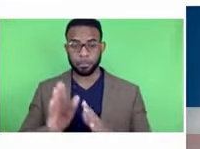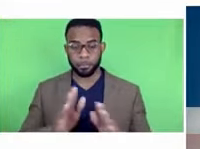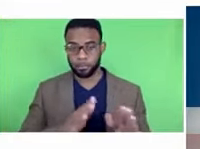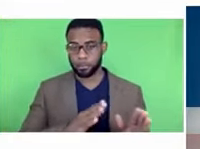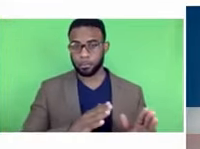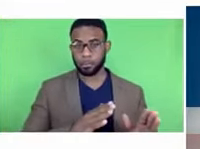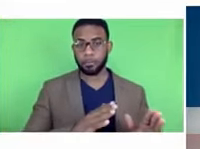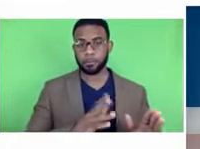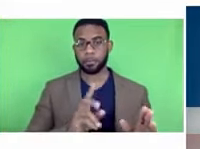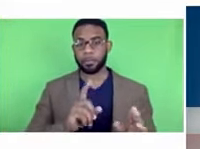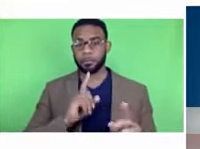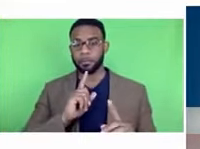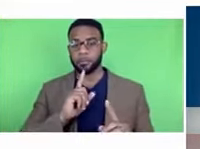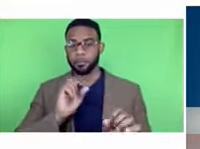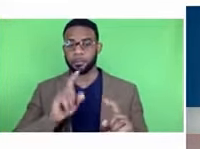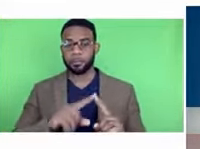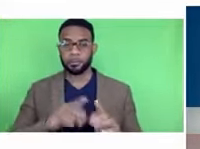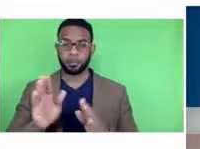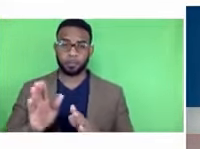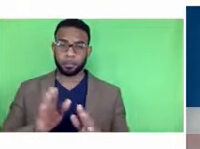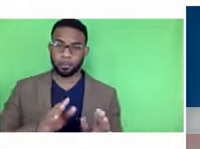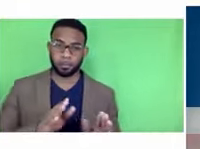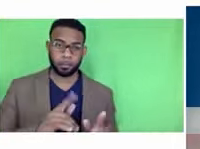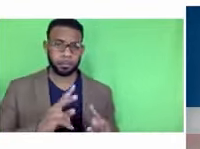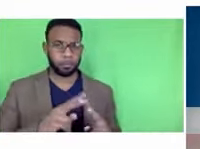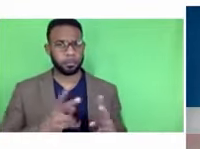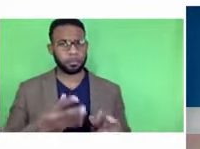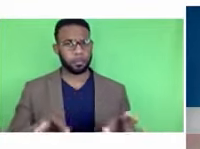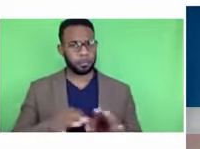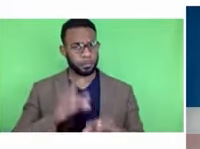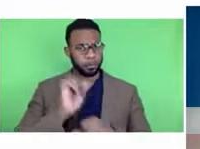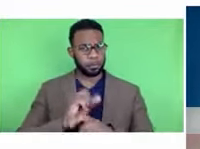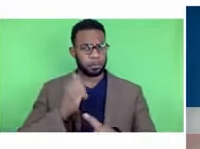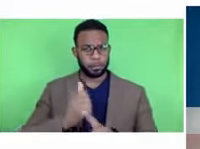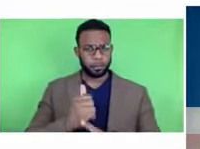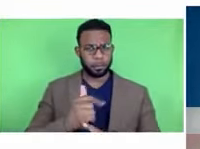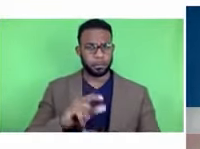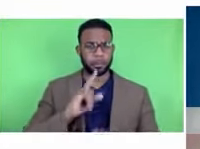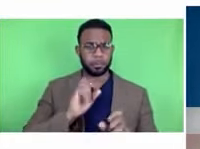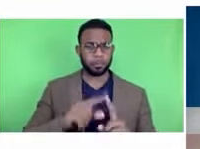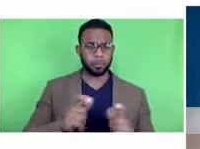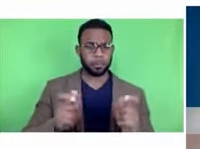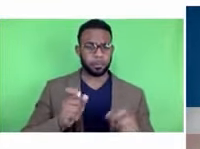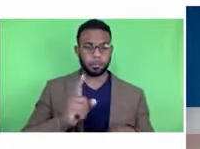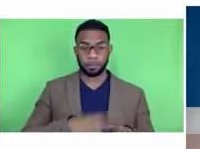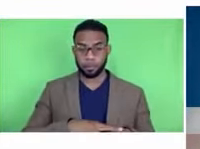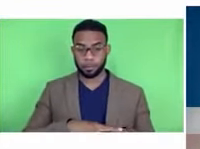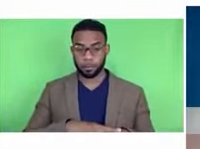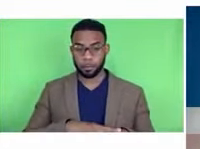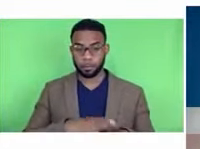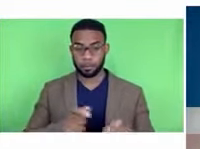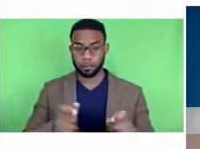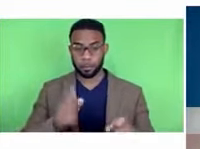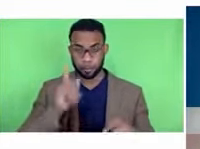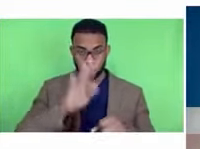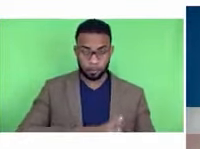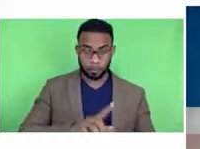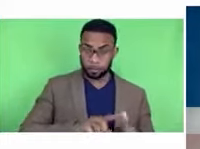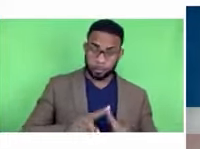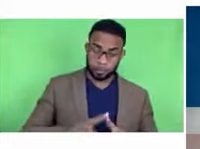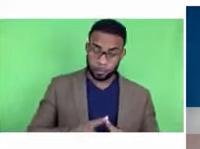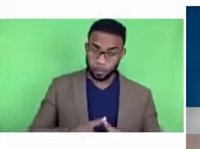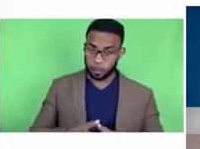They needed to be able to plan, which was very important for the job itself. And they needed to be able to manage the time and handling stress as well.